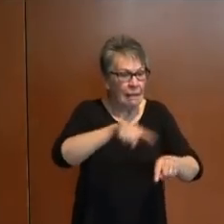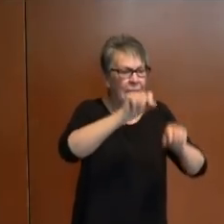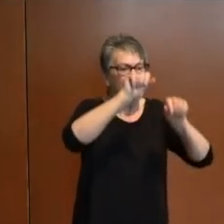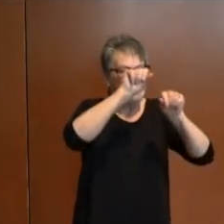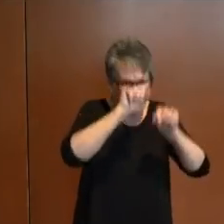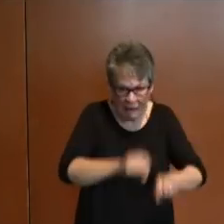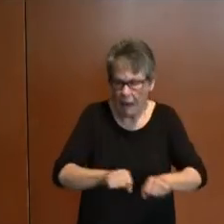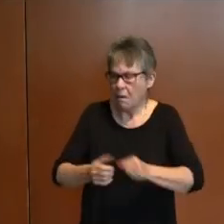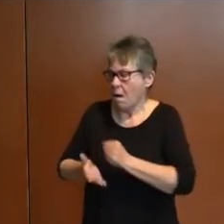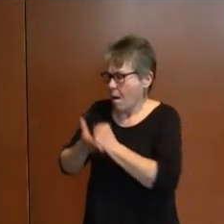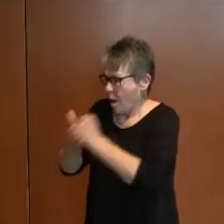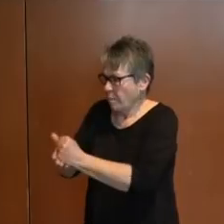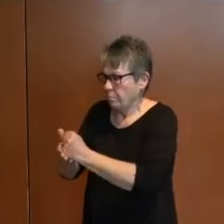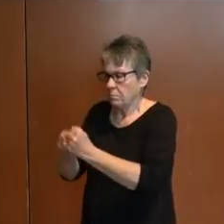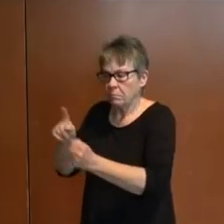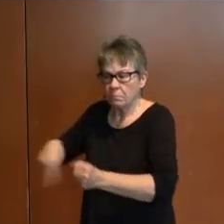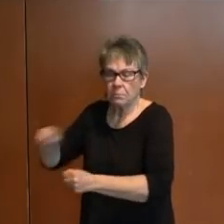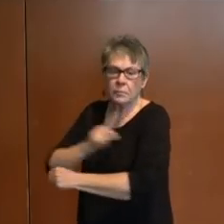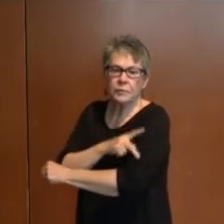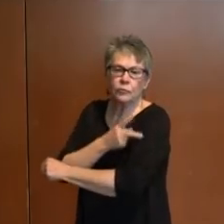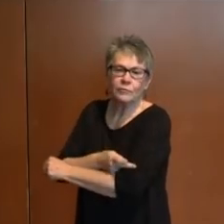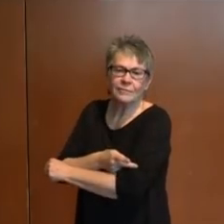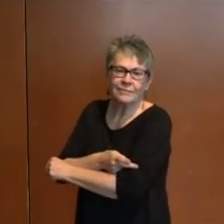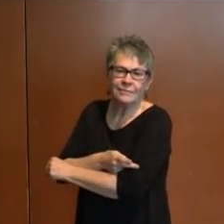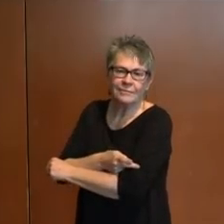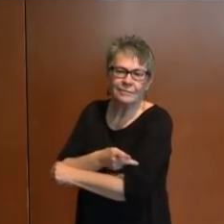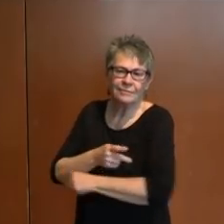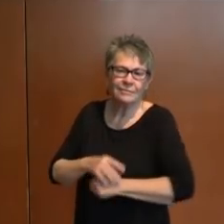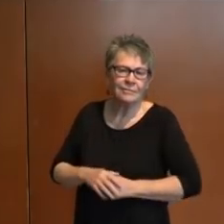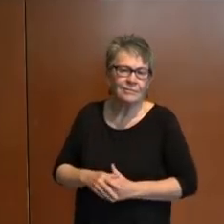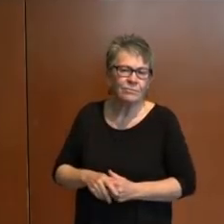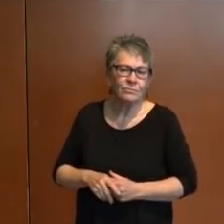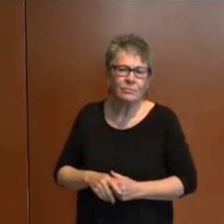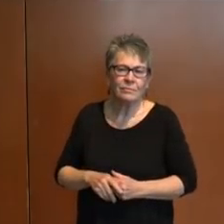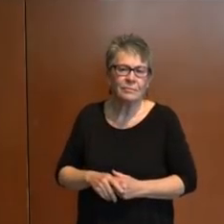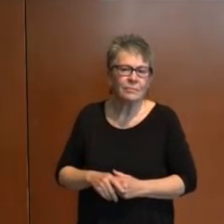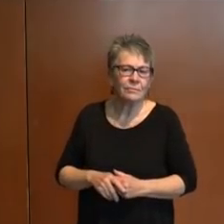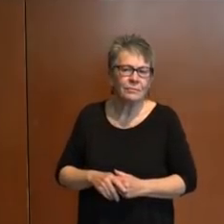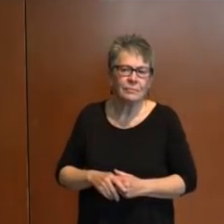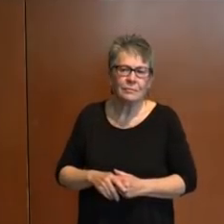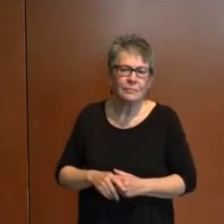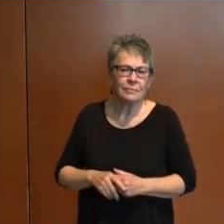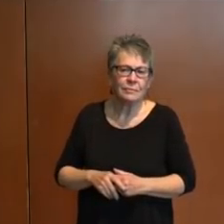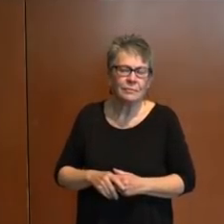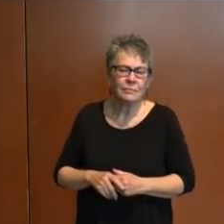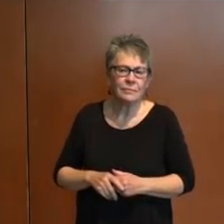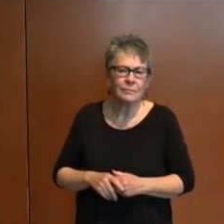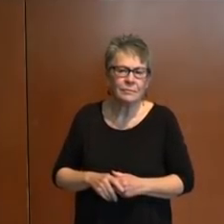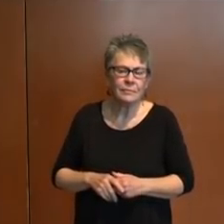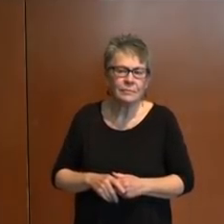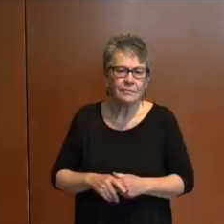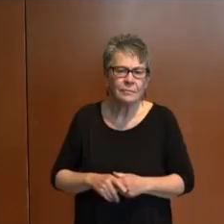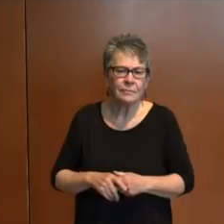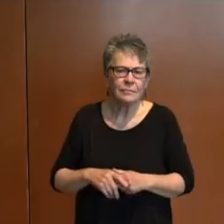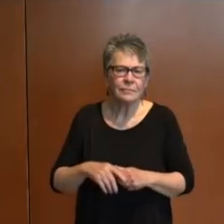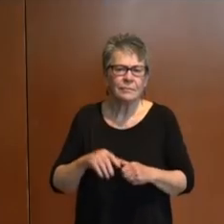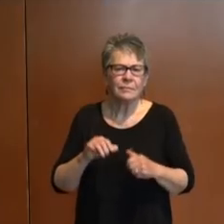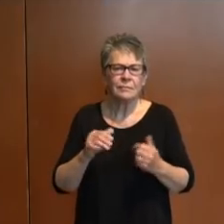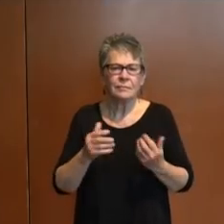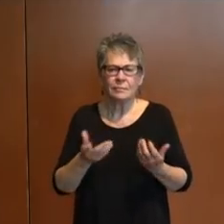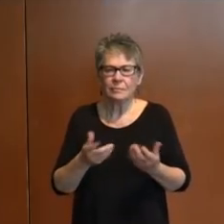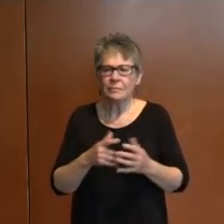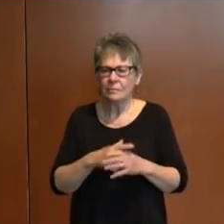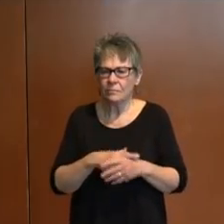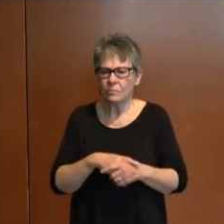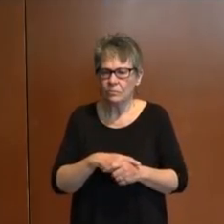they're at the front lines. We okay in the back? Sir, you good? Dave. Quick question, Governor, has there been any discussion with the White House